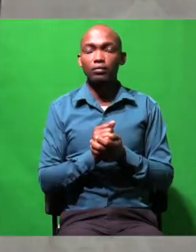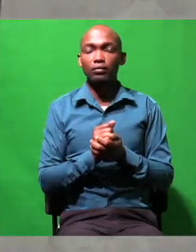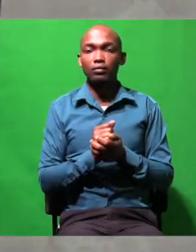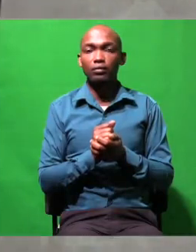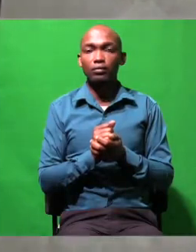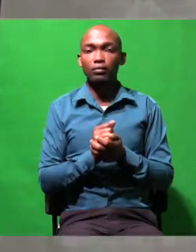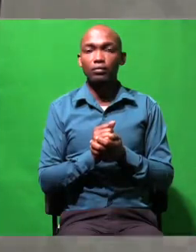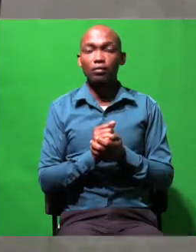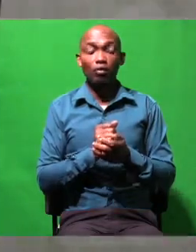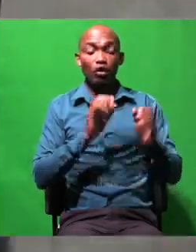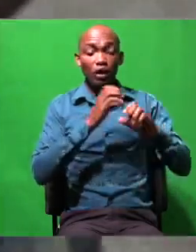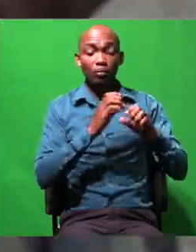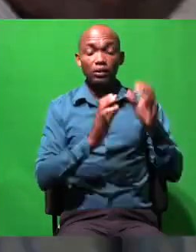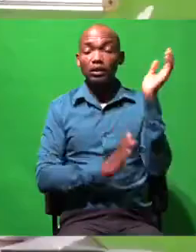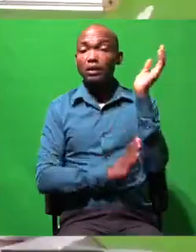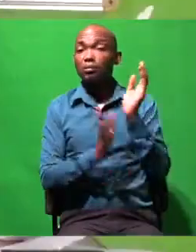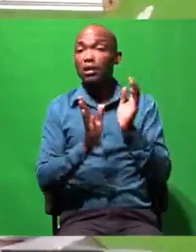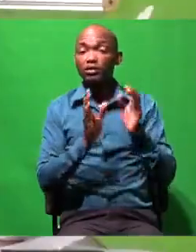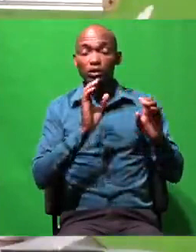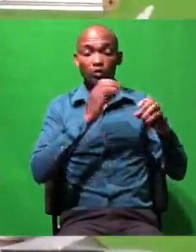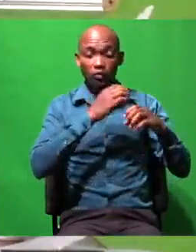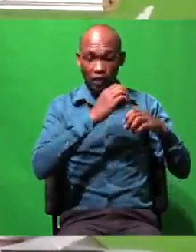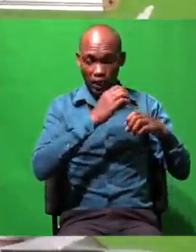is a branch of science